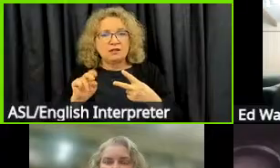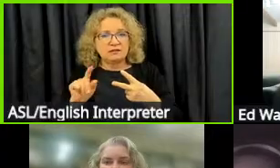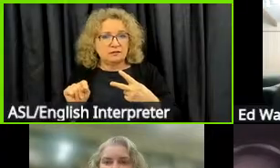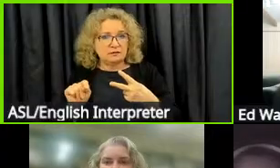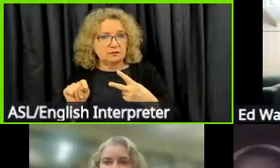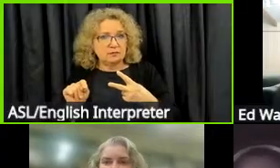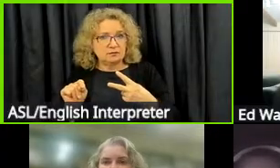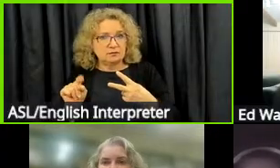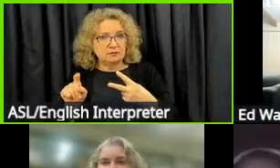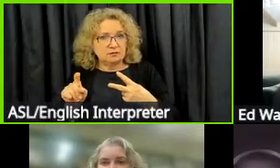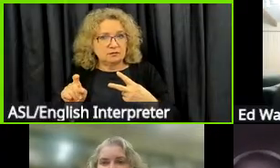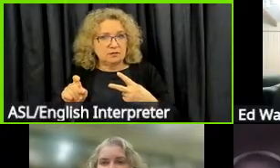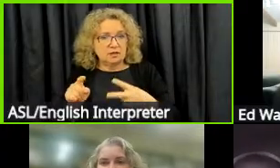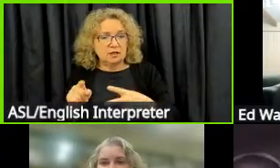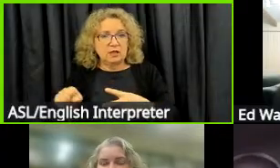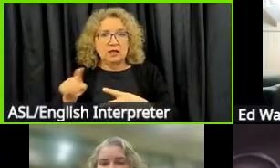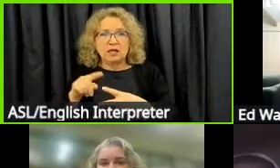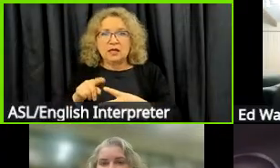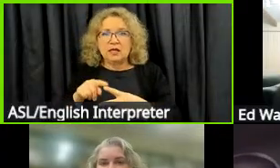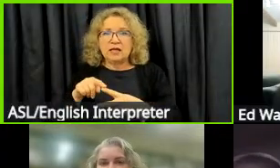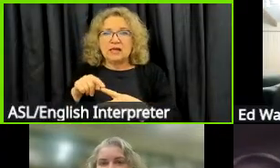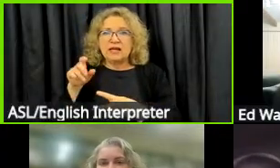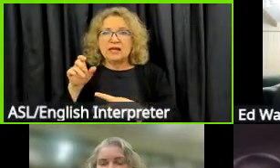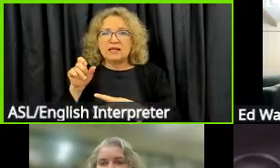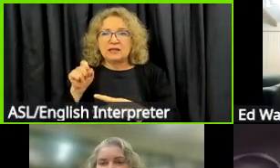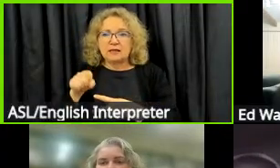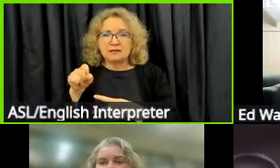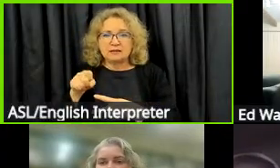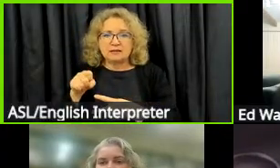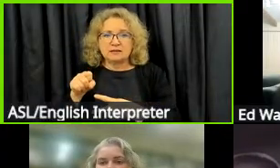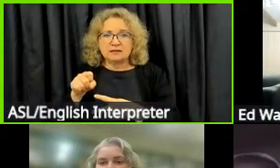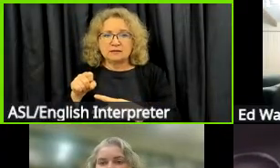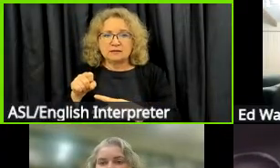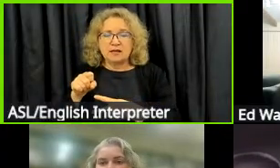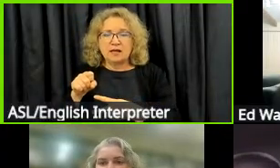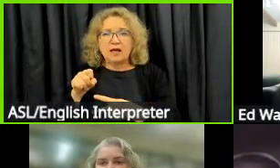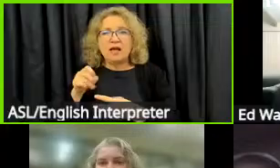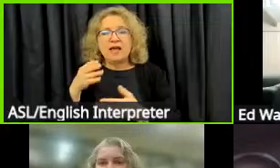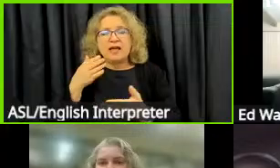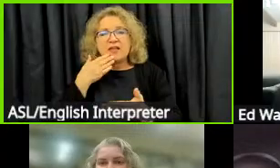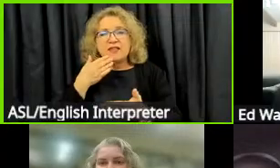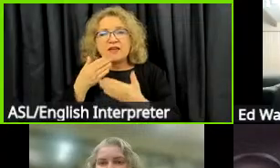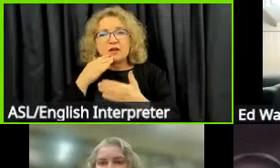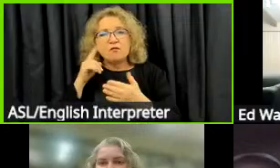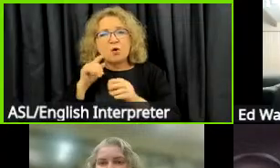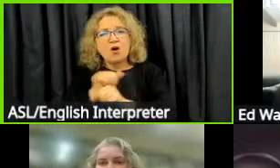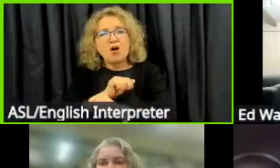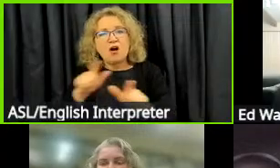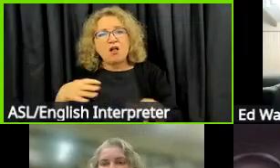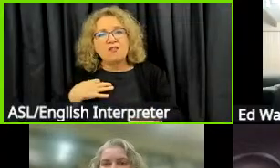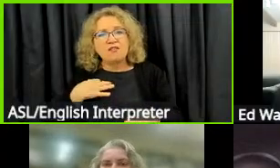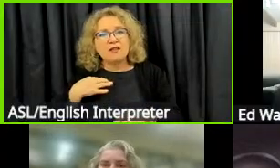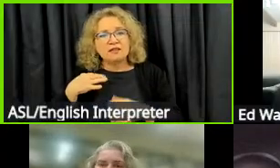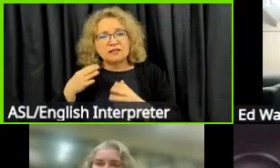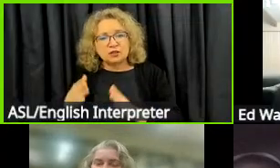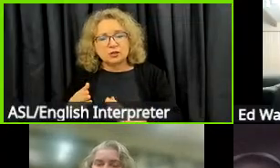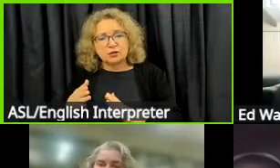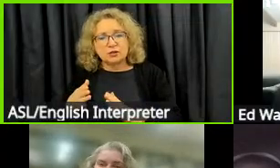Yeah, well, thank you, Lisa, and a big thanks to all of our volunteers, all of